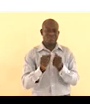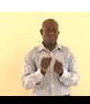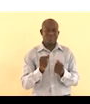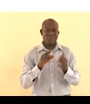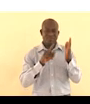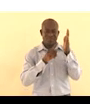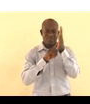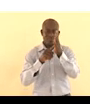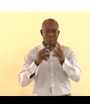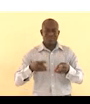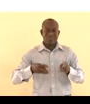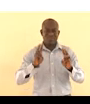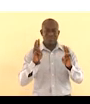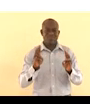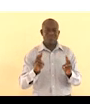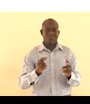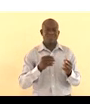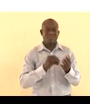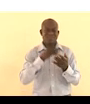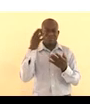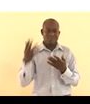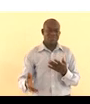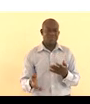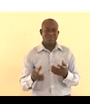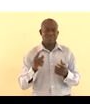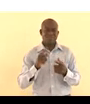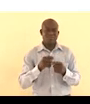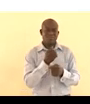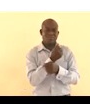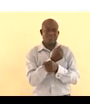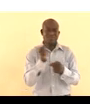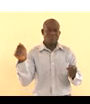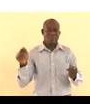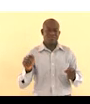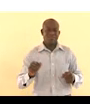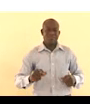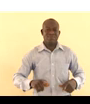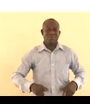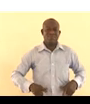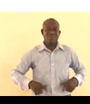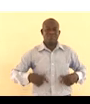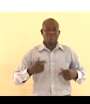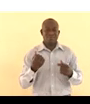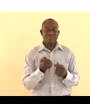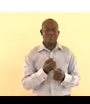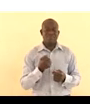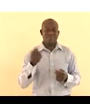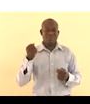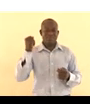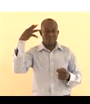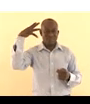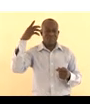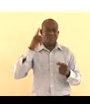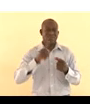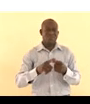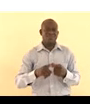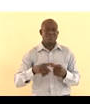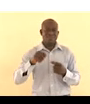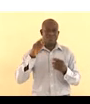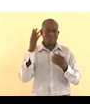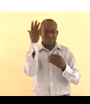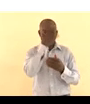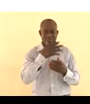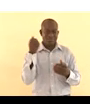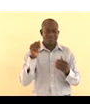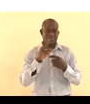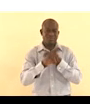to show the way to those who are lost. Three, to shed his powerful light into the darkness of the world. And four, to